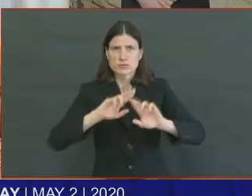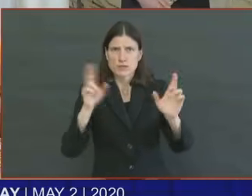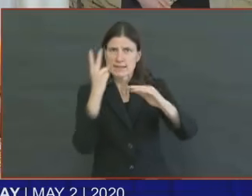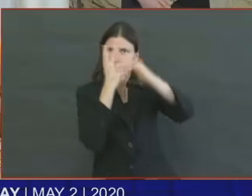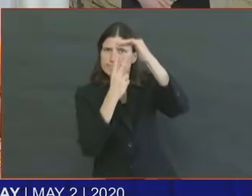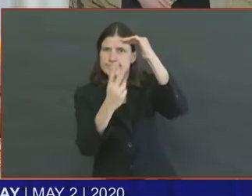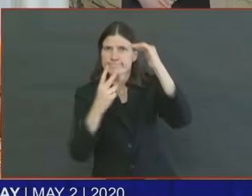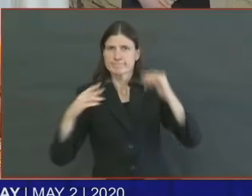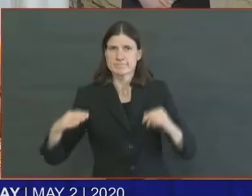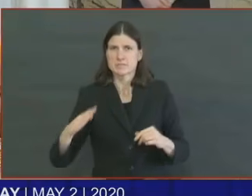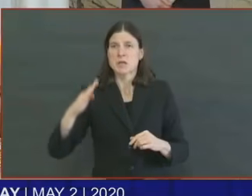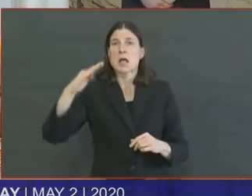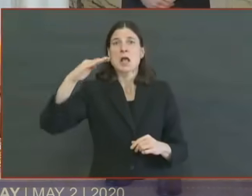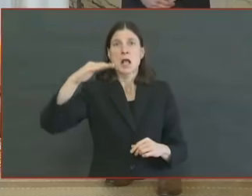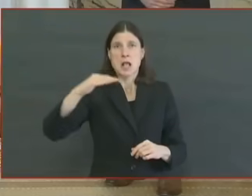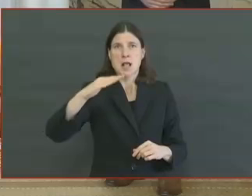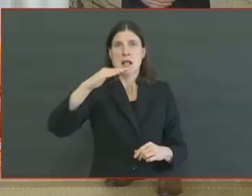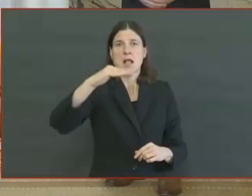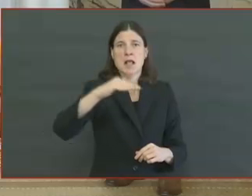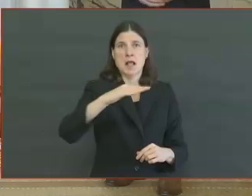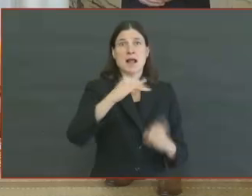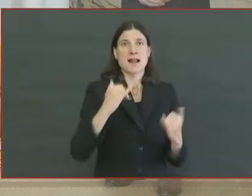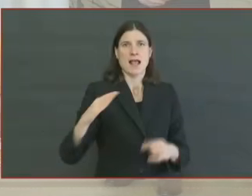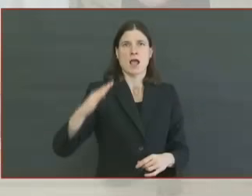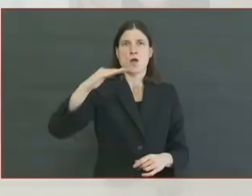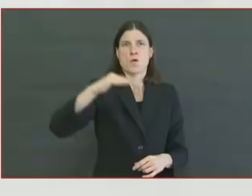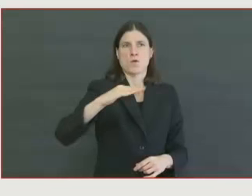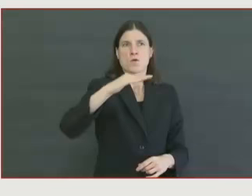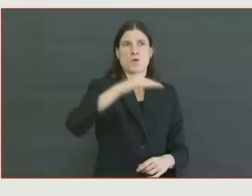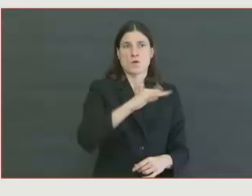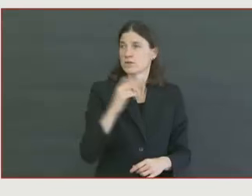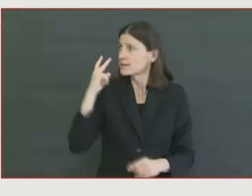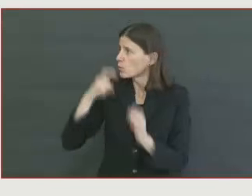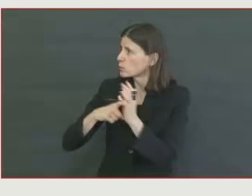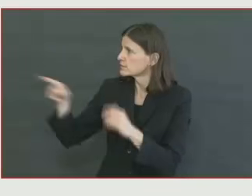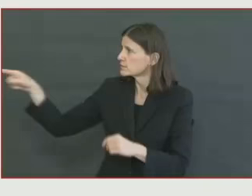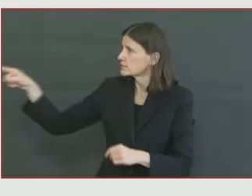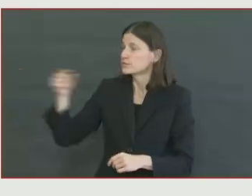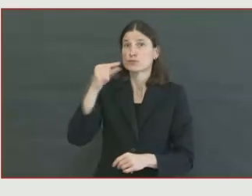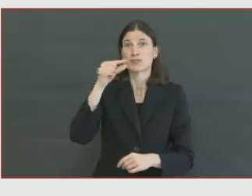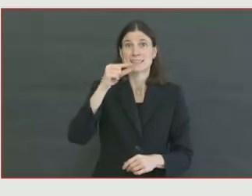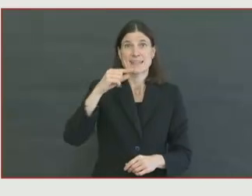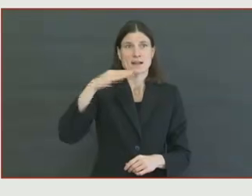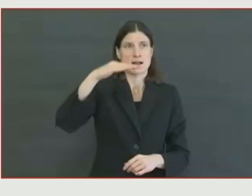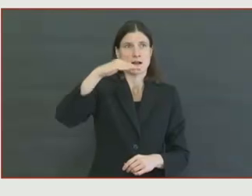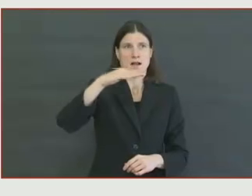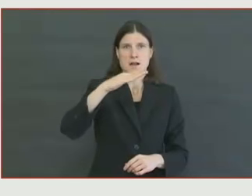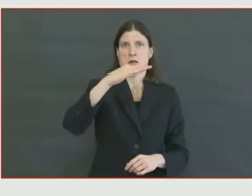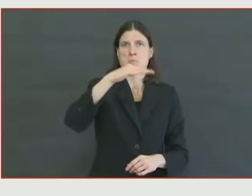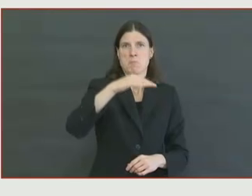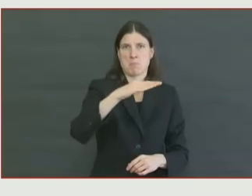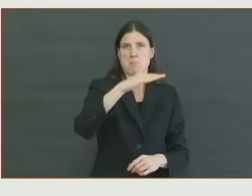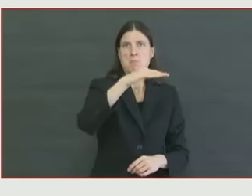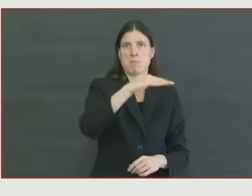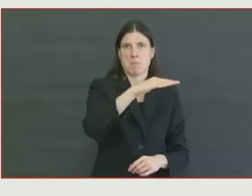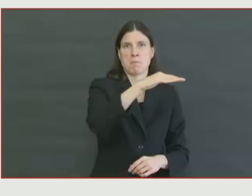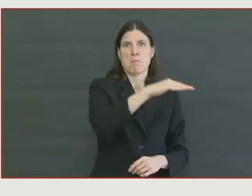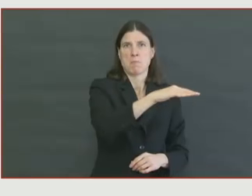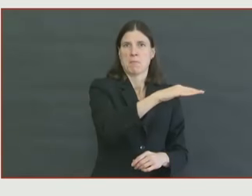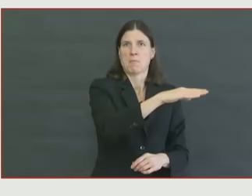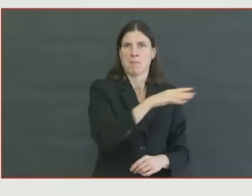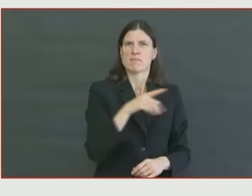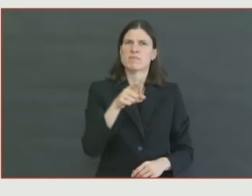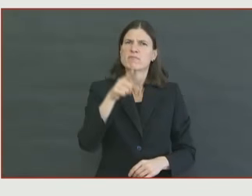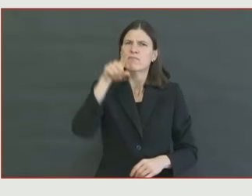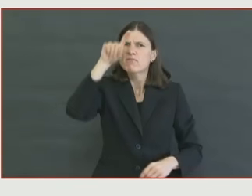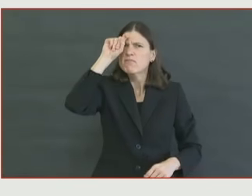is generally flat. So the next question you may be asking yourself is, what's the modeling look like going